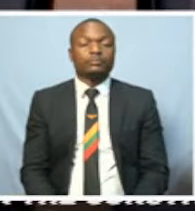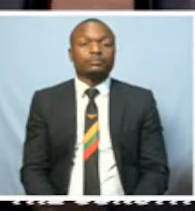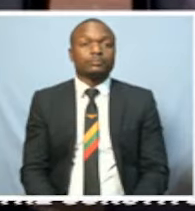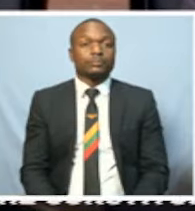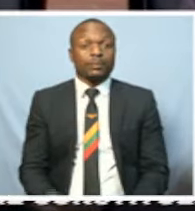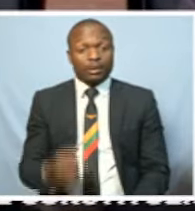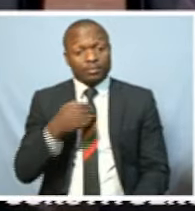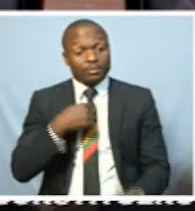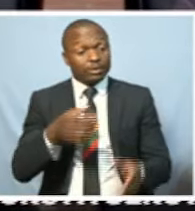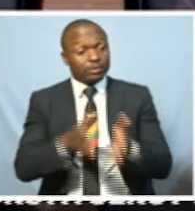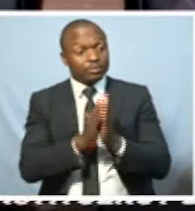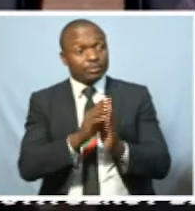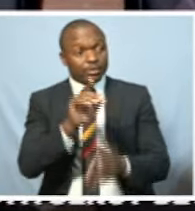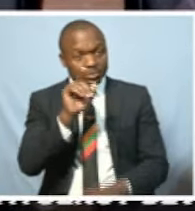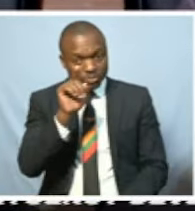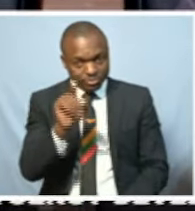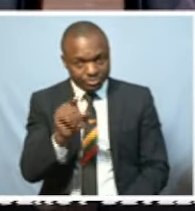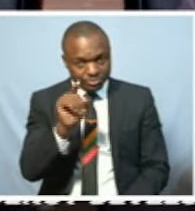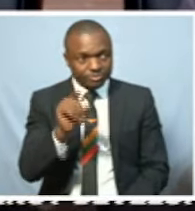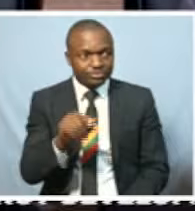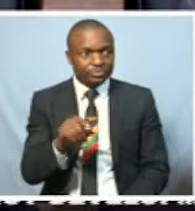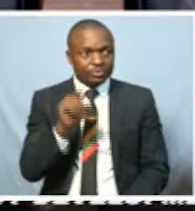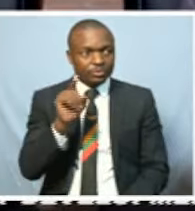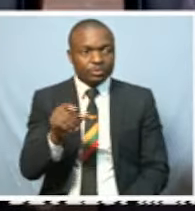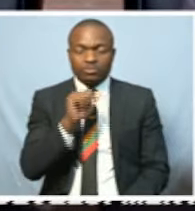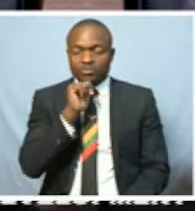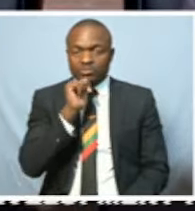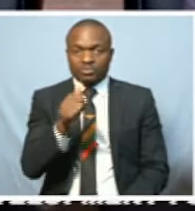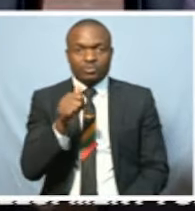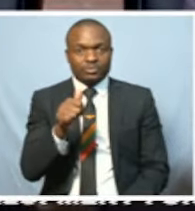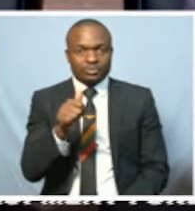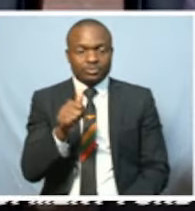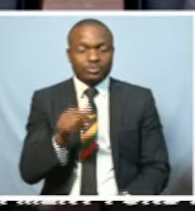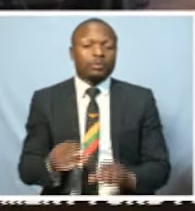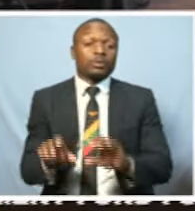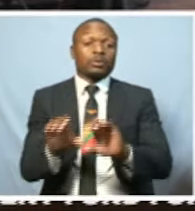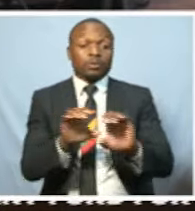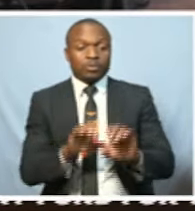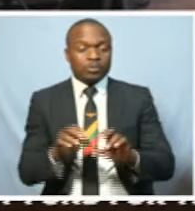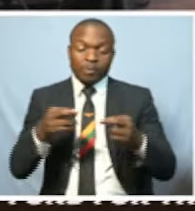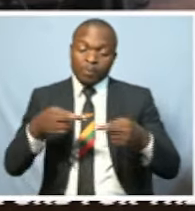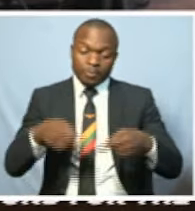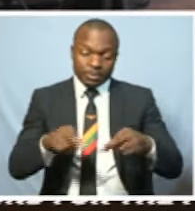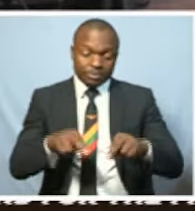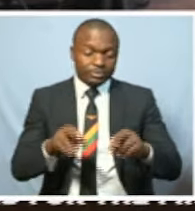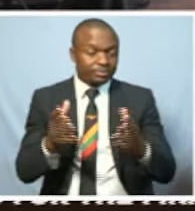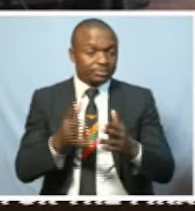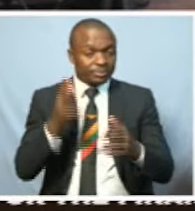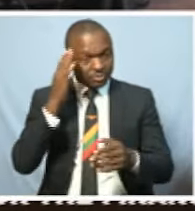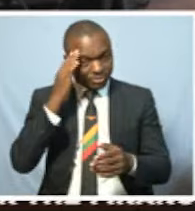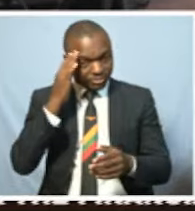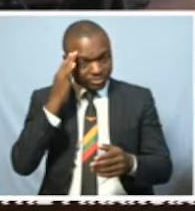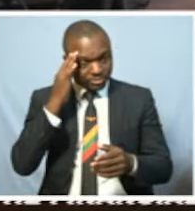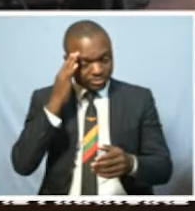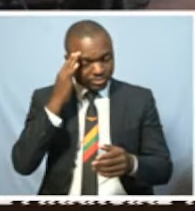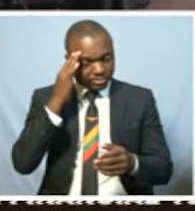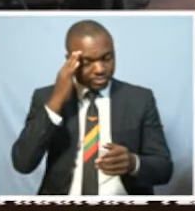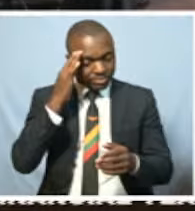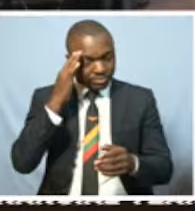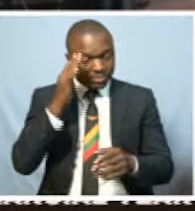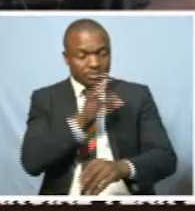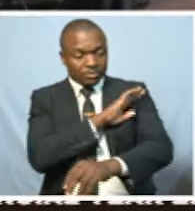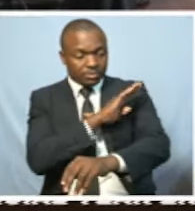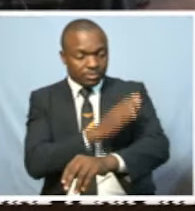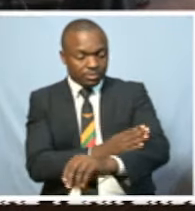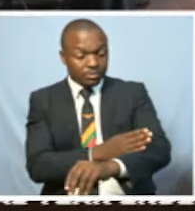I'm asking you that you didn't undertake due diligence to ascertain the capacity